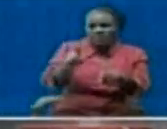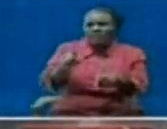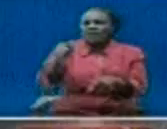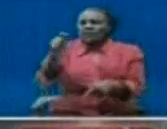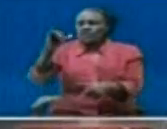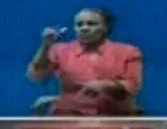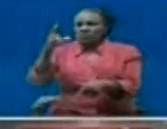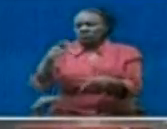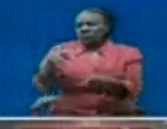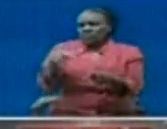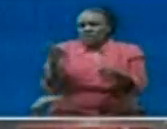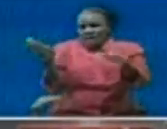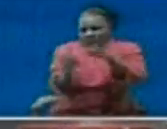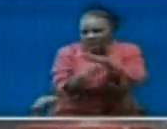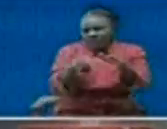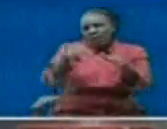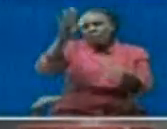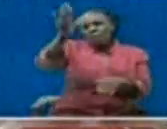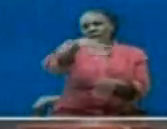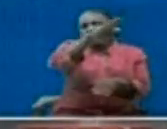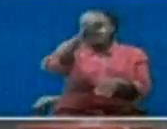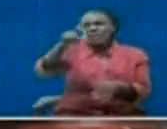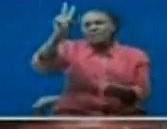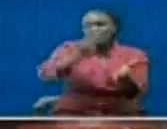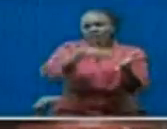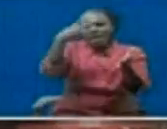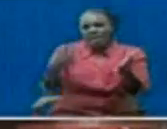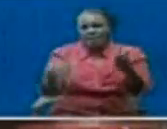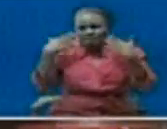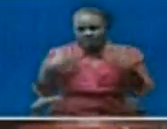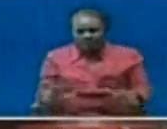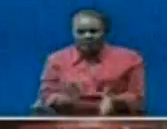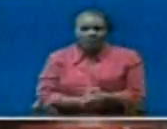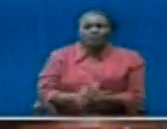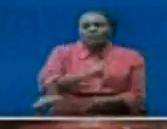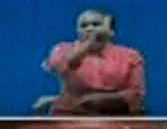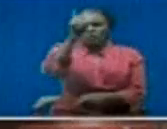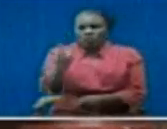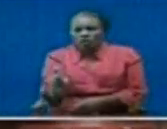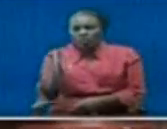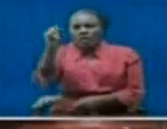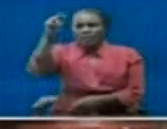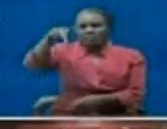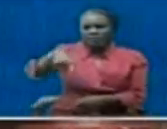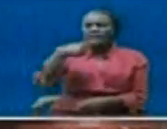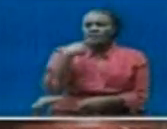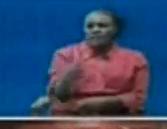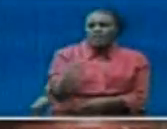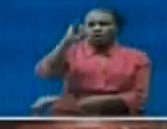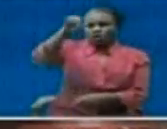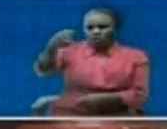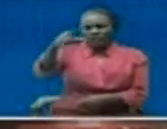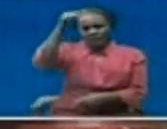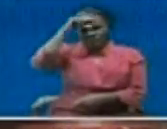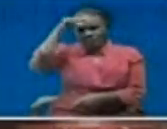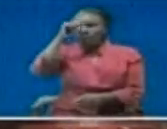TGRC report rot on shelves, the parliament has let Kenyans down. Gwada, let me ask you this. Moshimwe talks about Jubilee government and